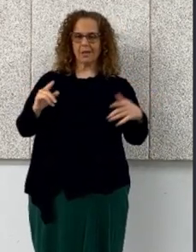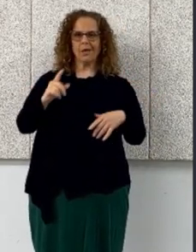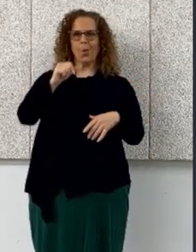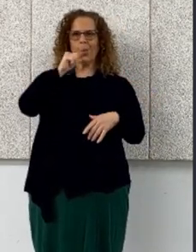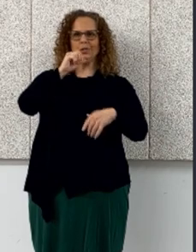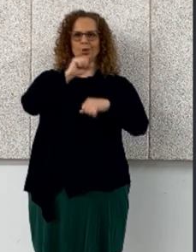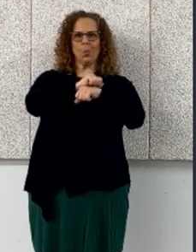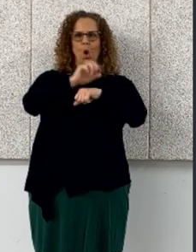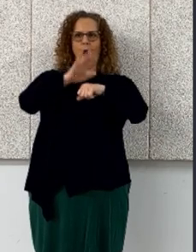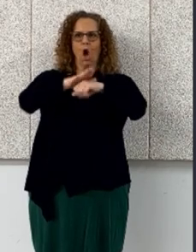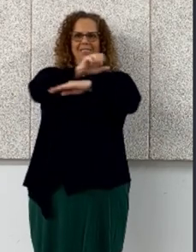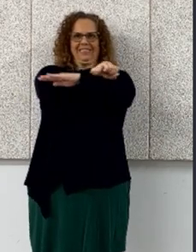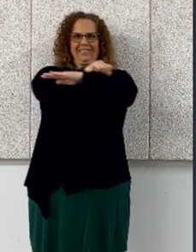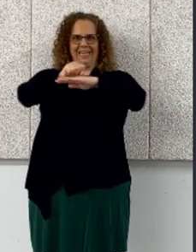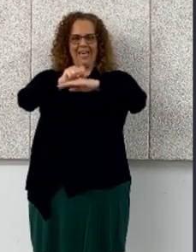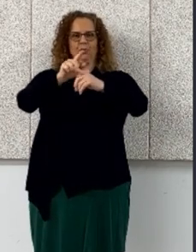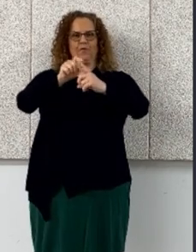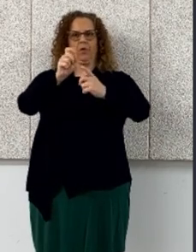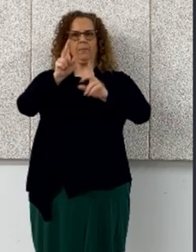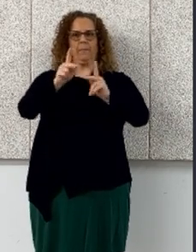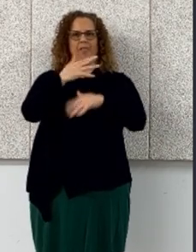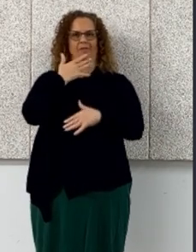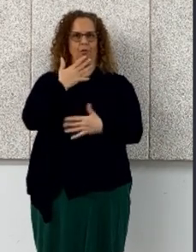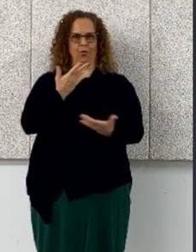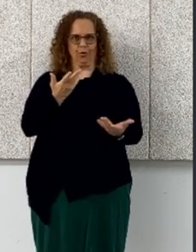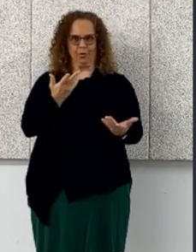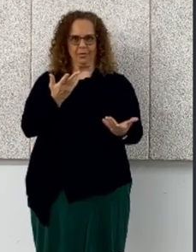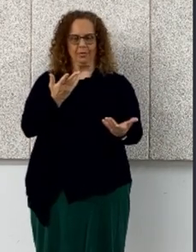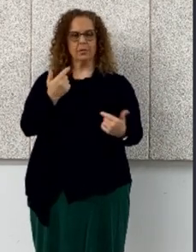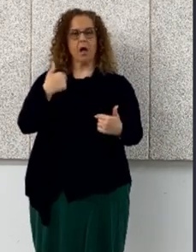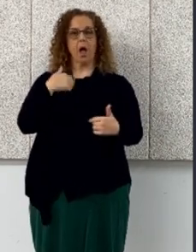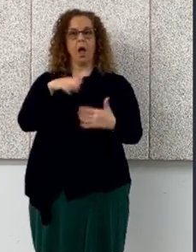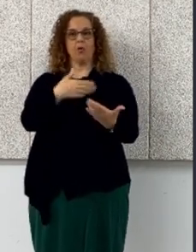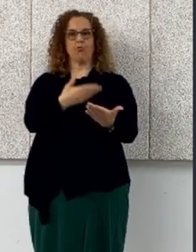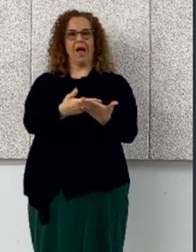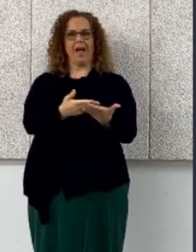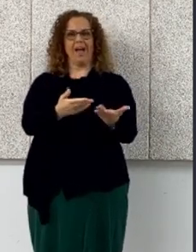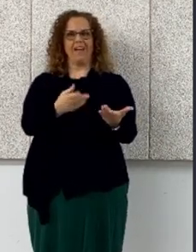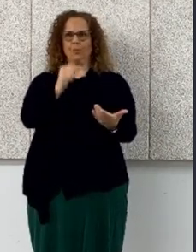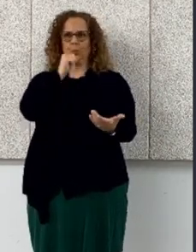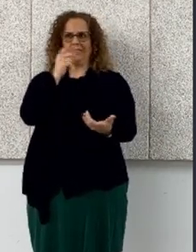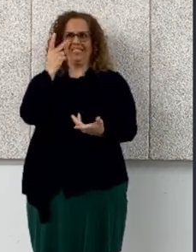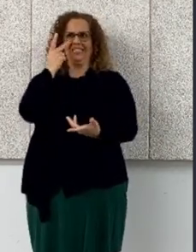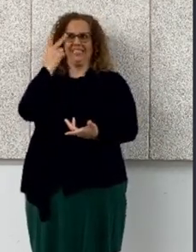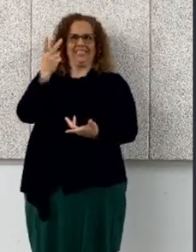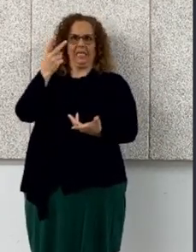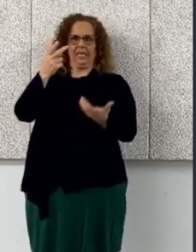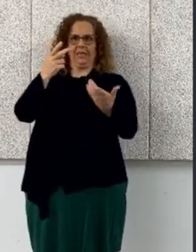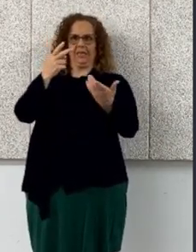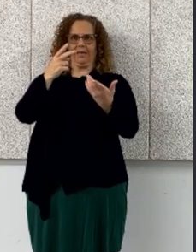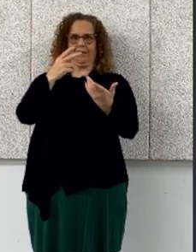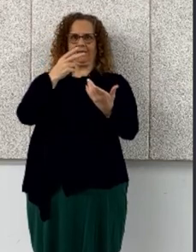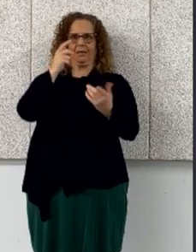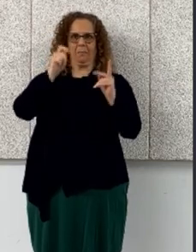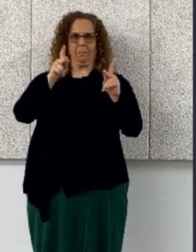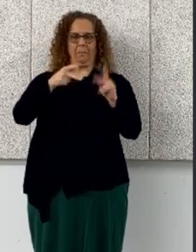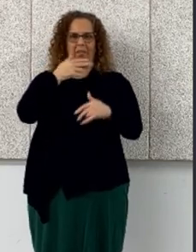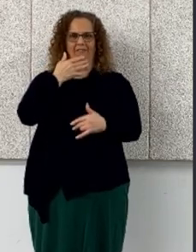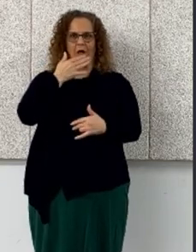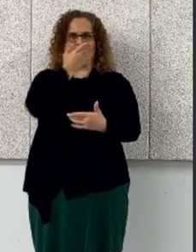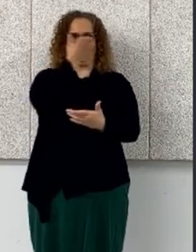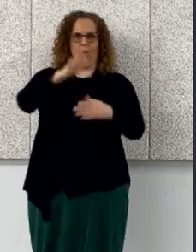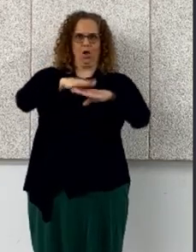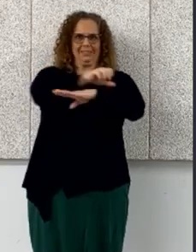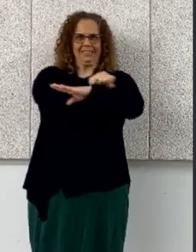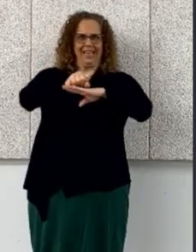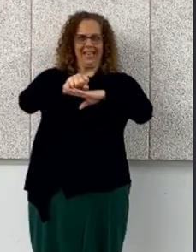stages, and that we were not, when I was here, like you didn't see a lot of representation right. on stage. And 20